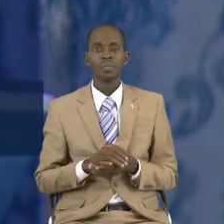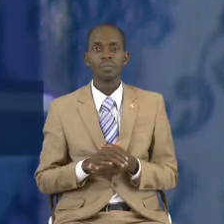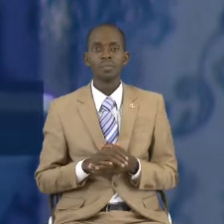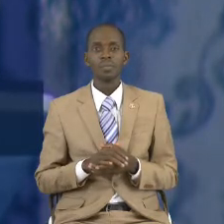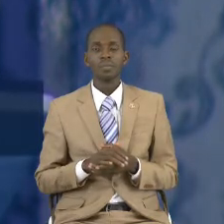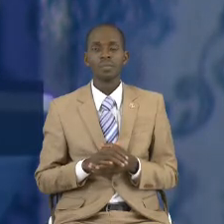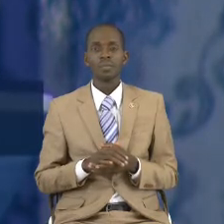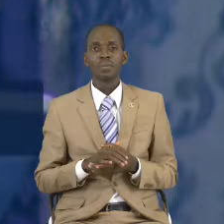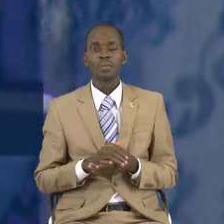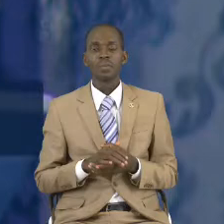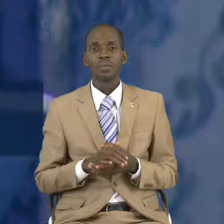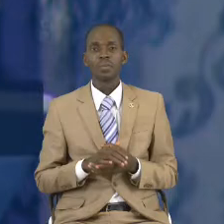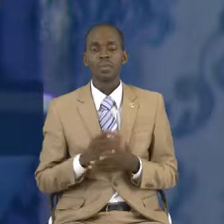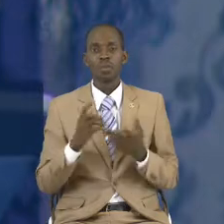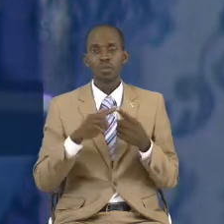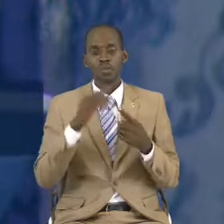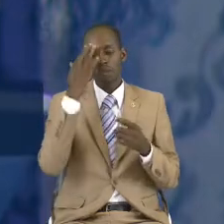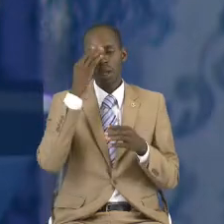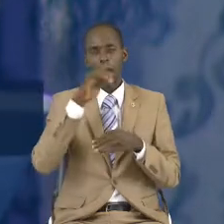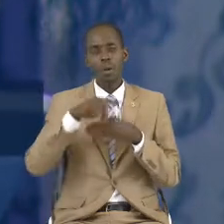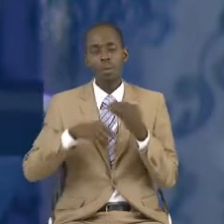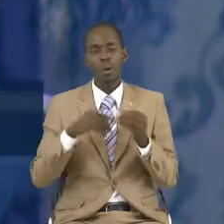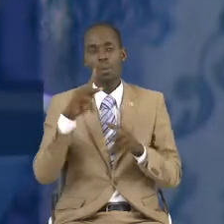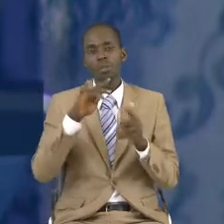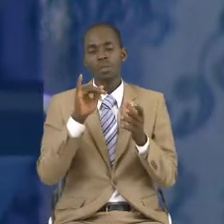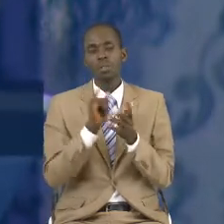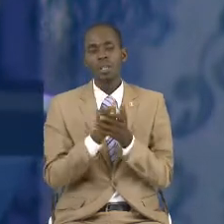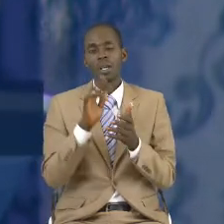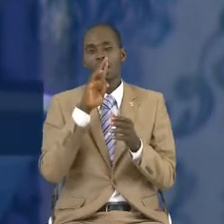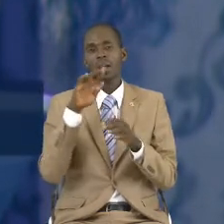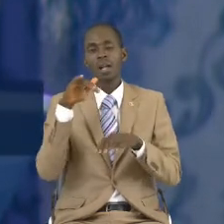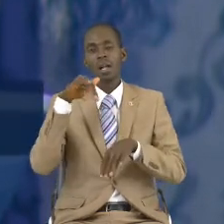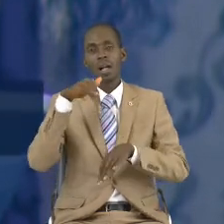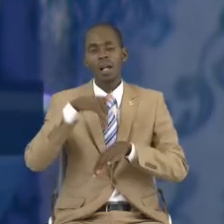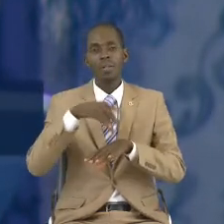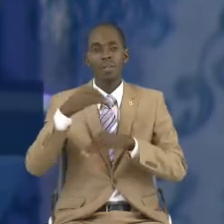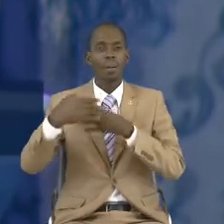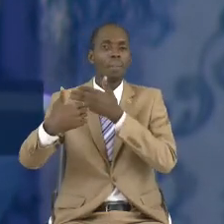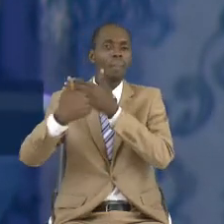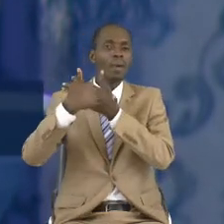back are they far back if we are finished